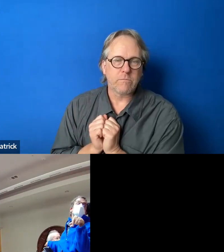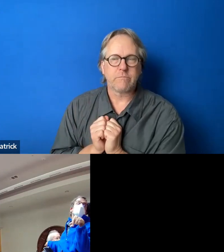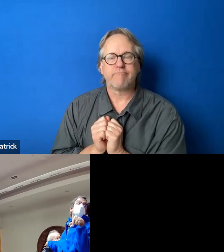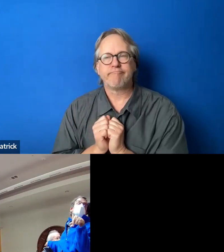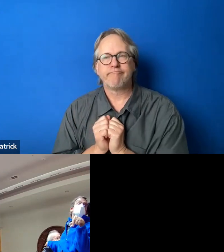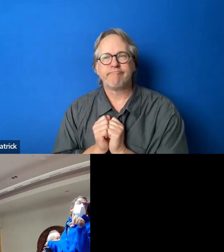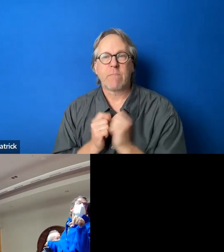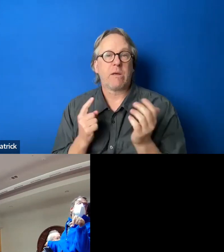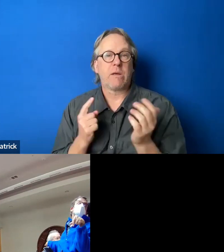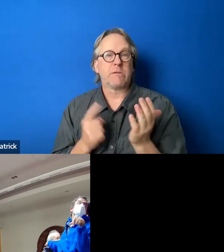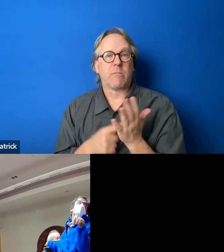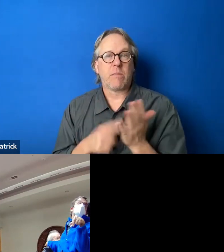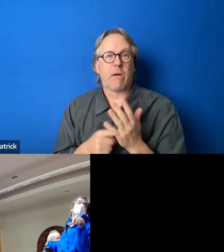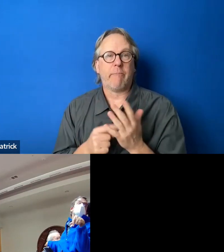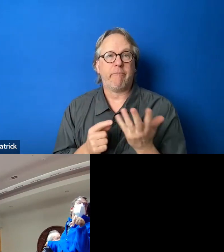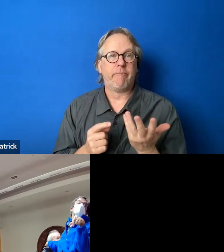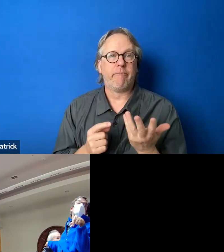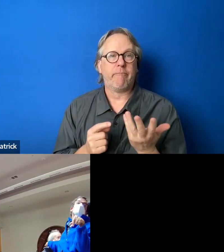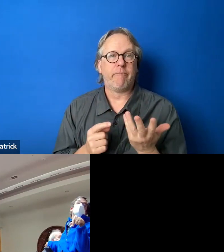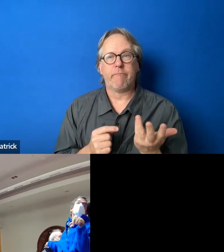sometimes I know